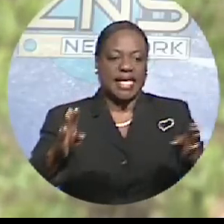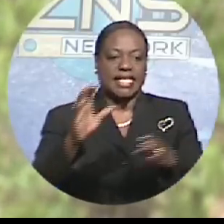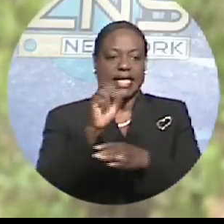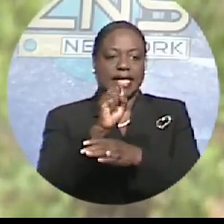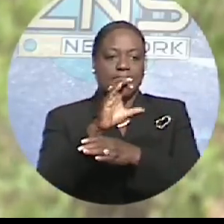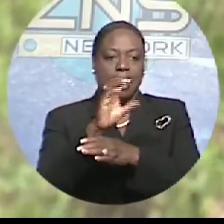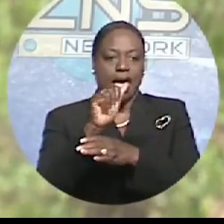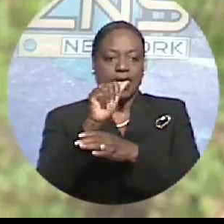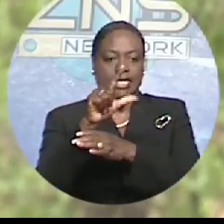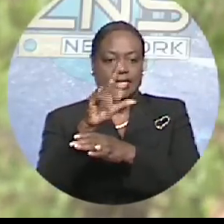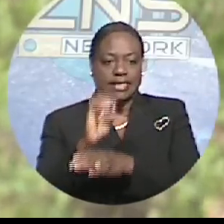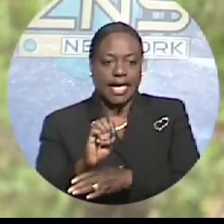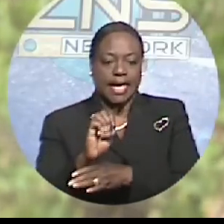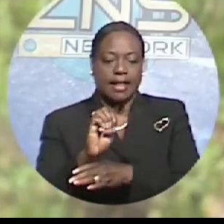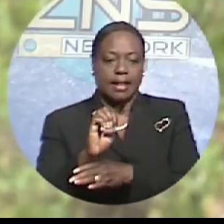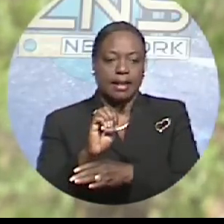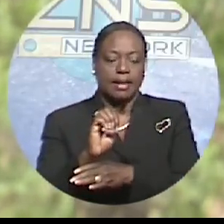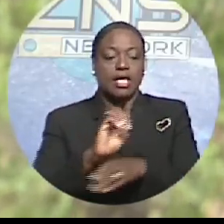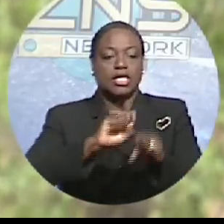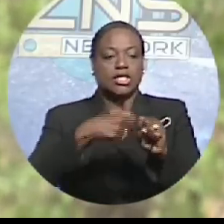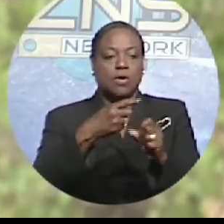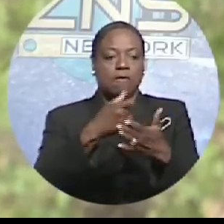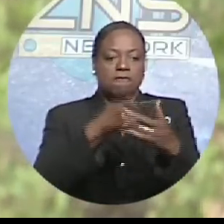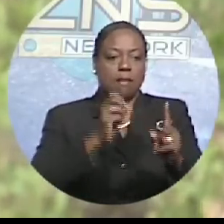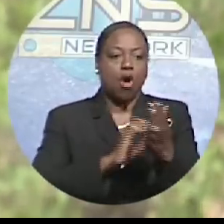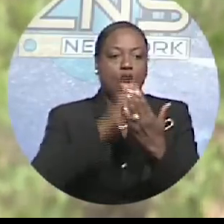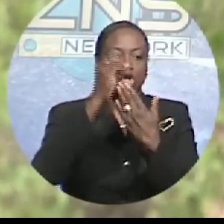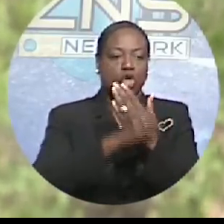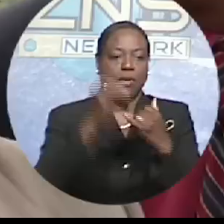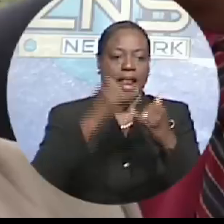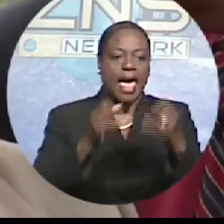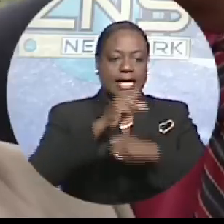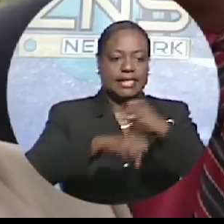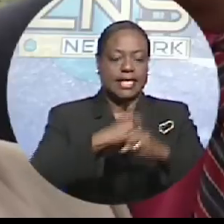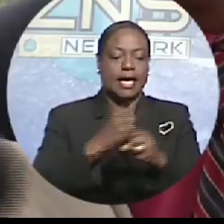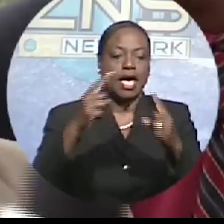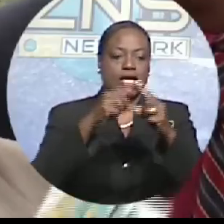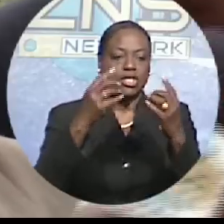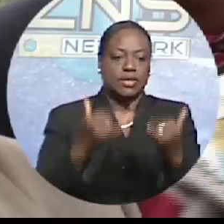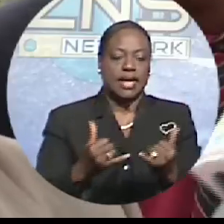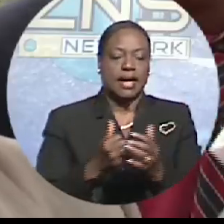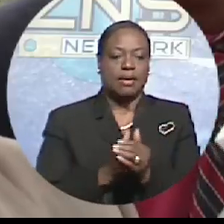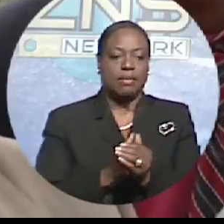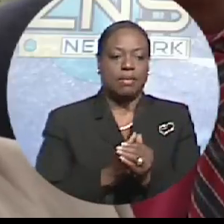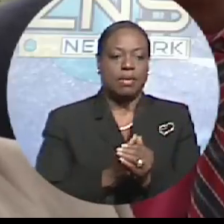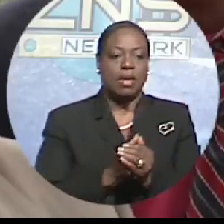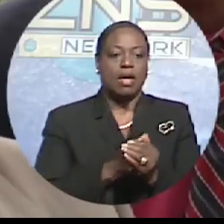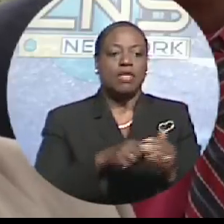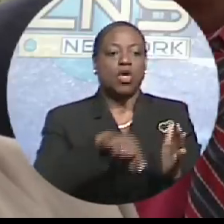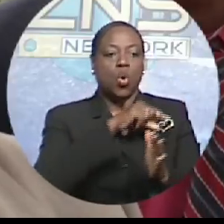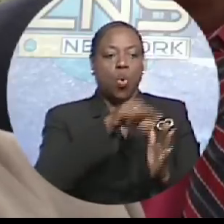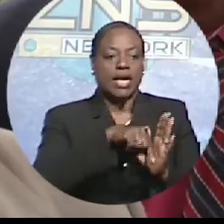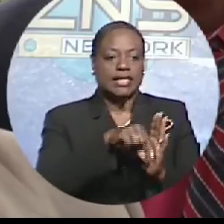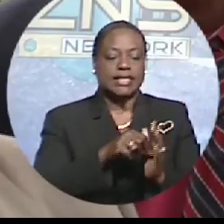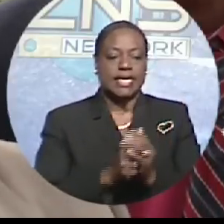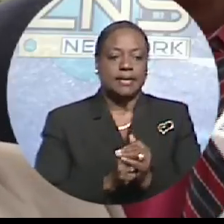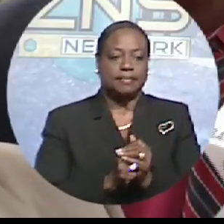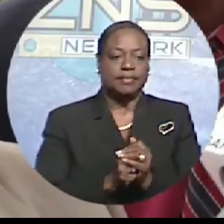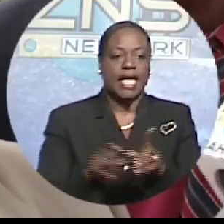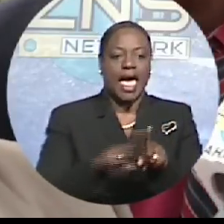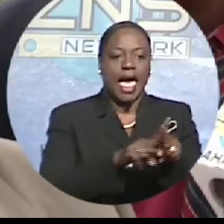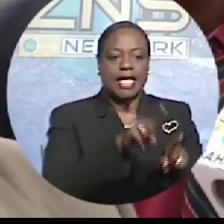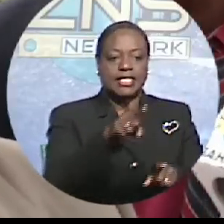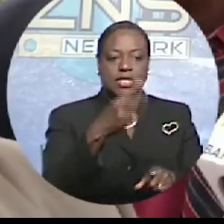on a project thus far from October of last year until now. Tell us about the quality of your product. Well, as you